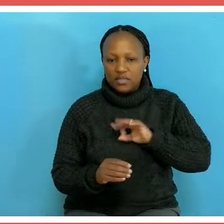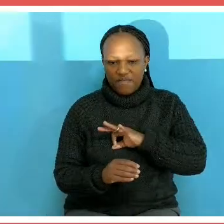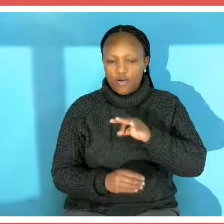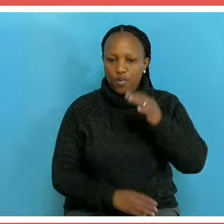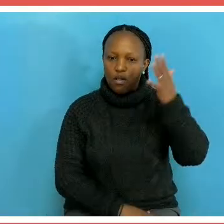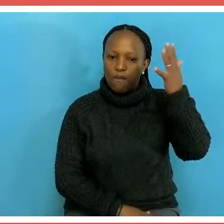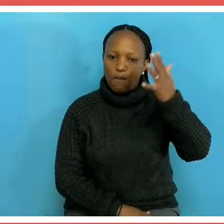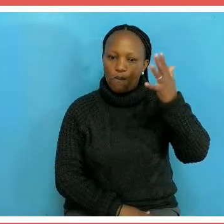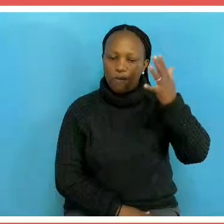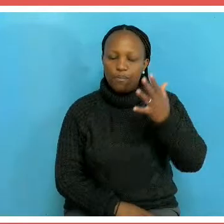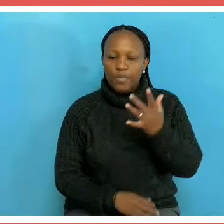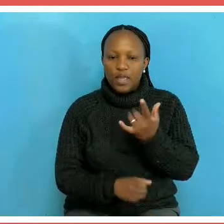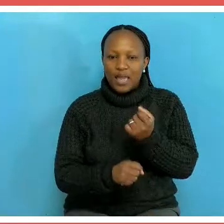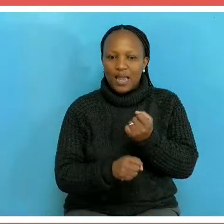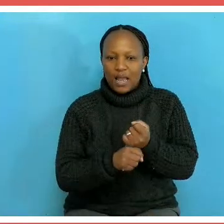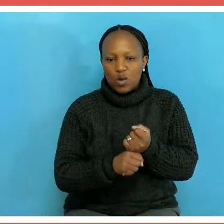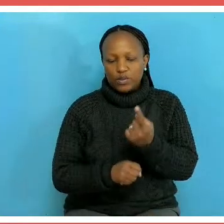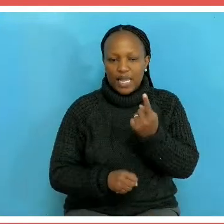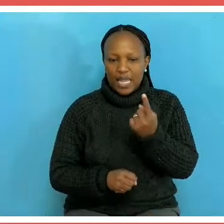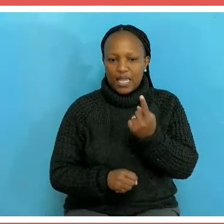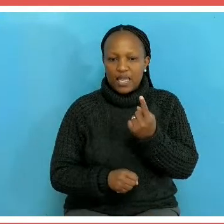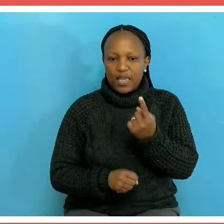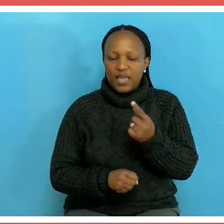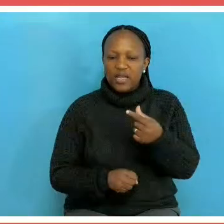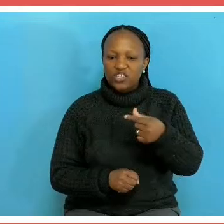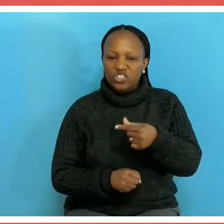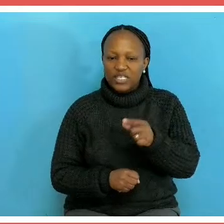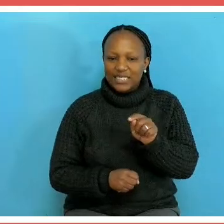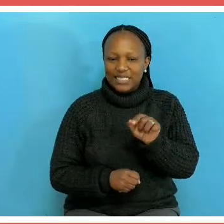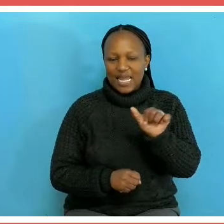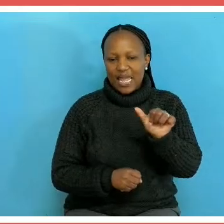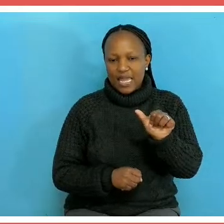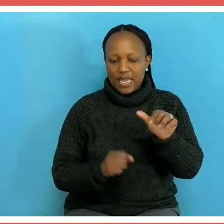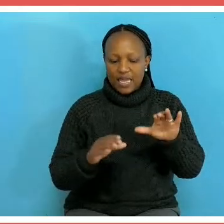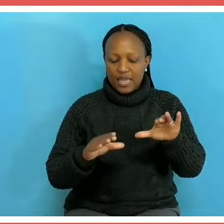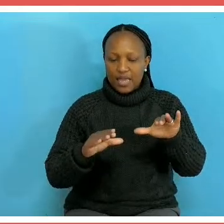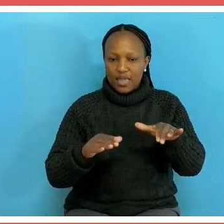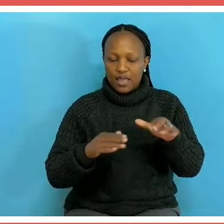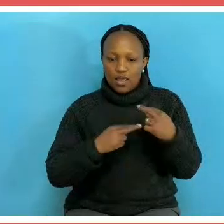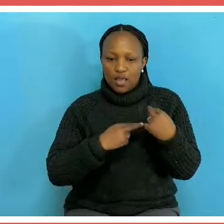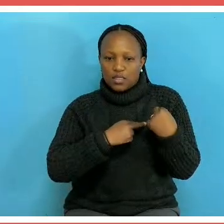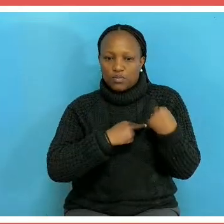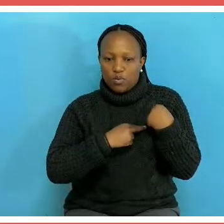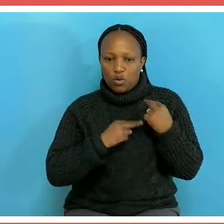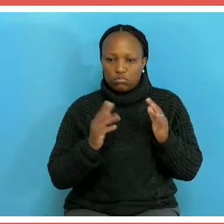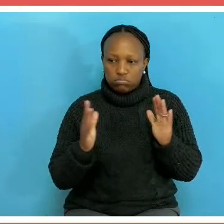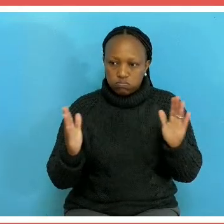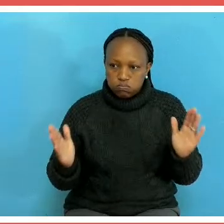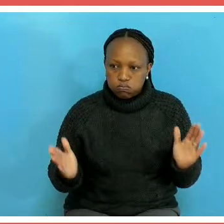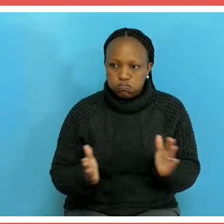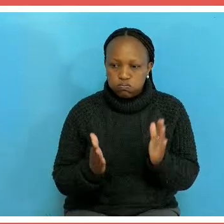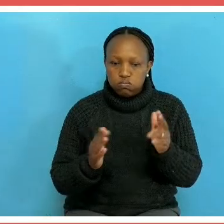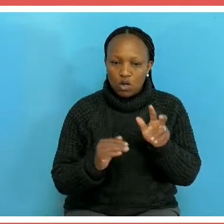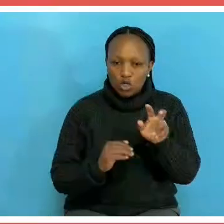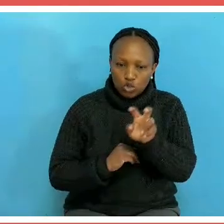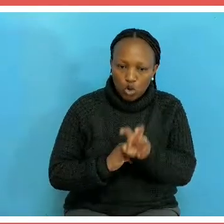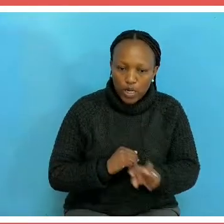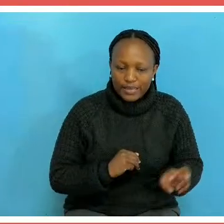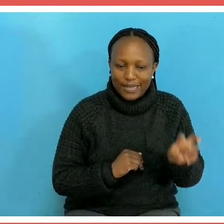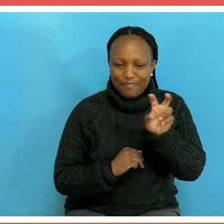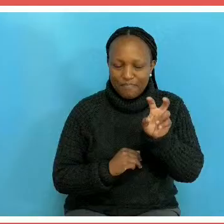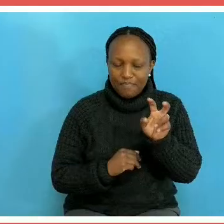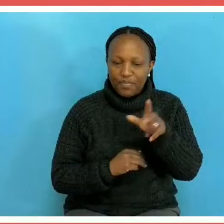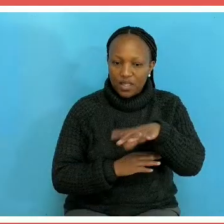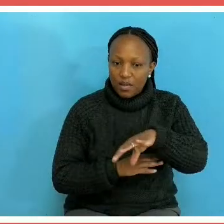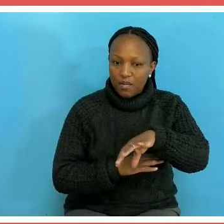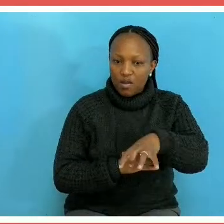Gauteng, GTA is mandated to promote tourism within the province through various